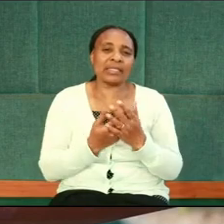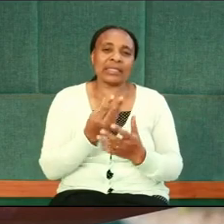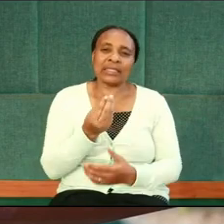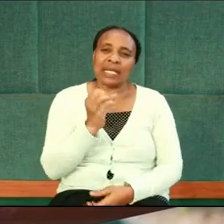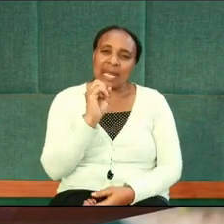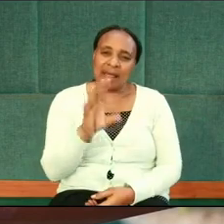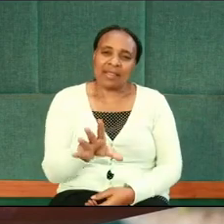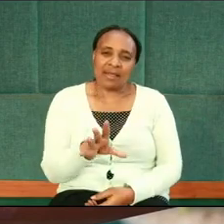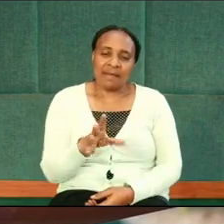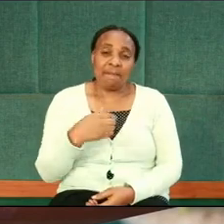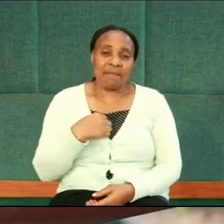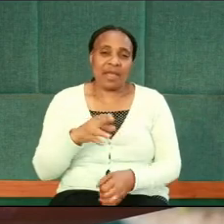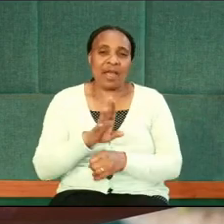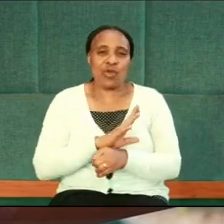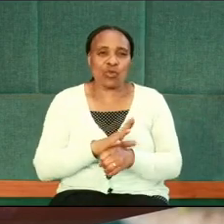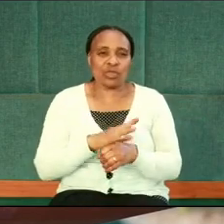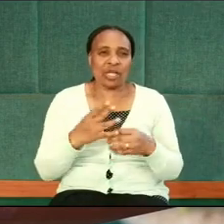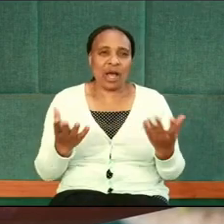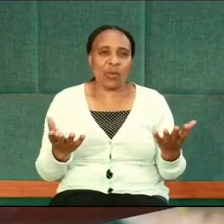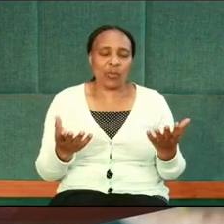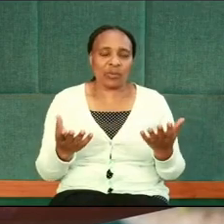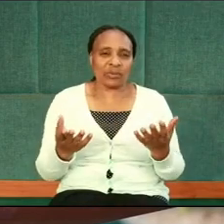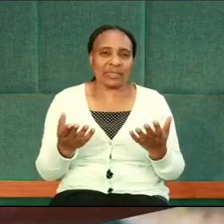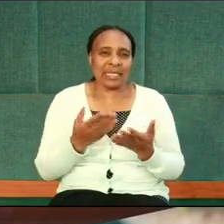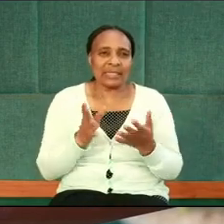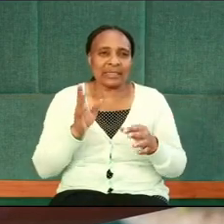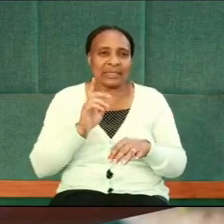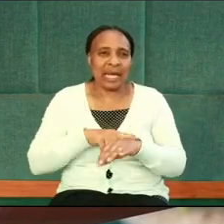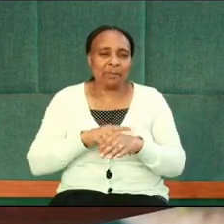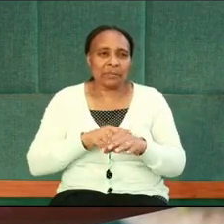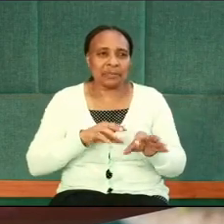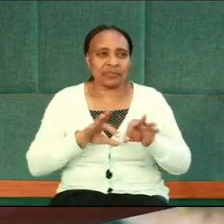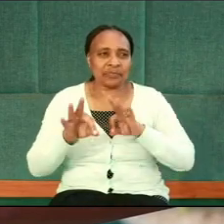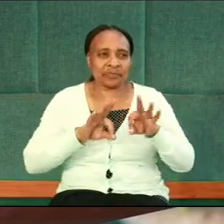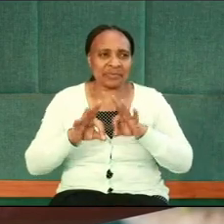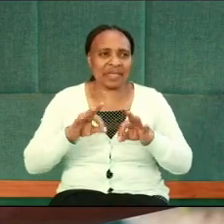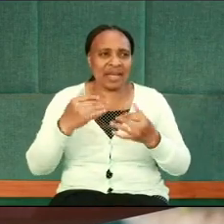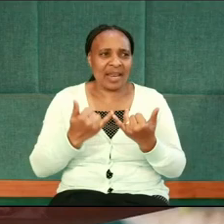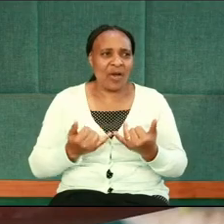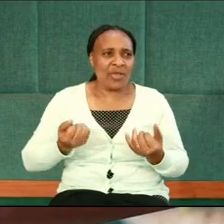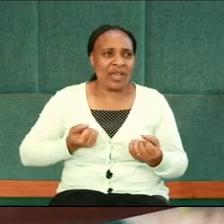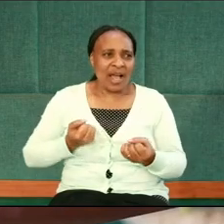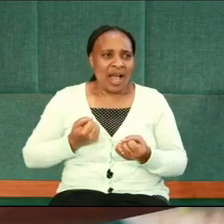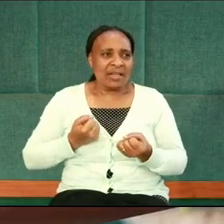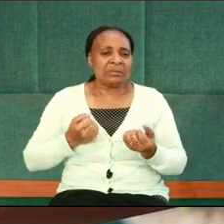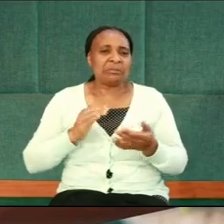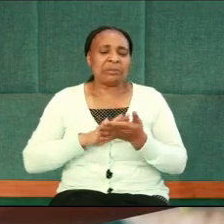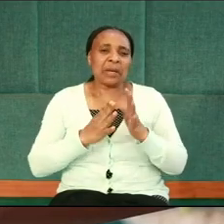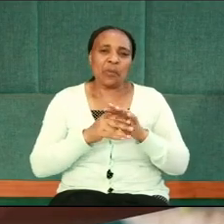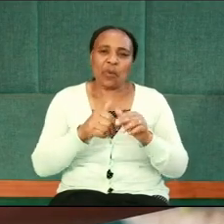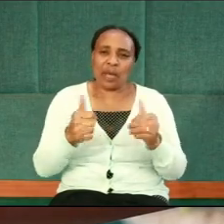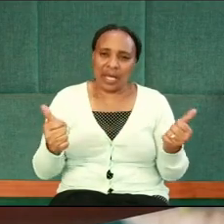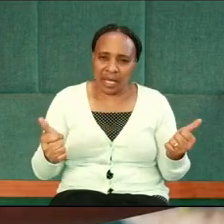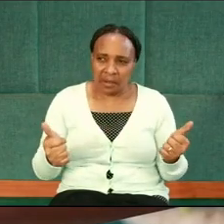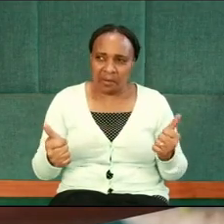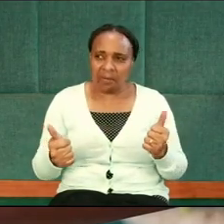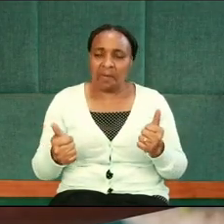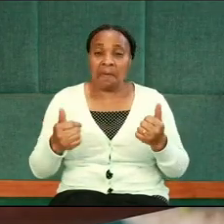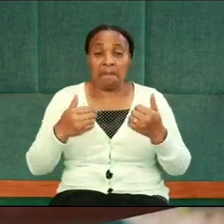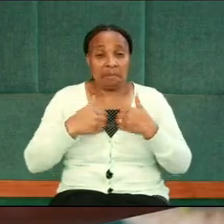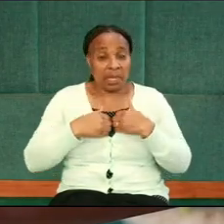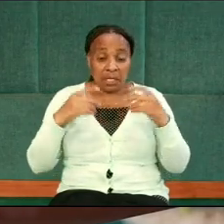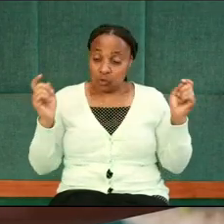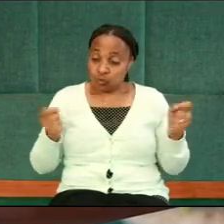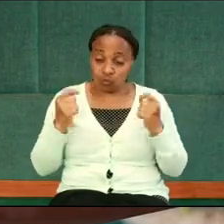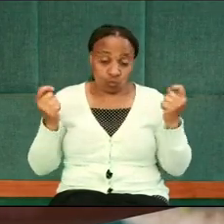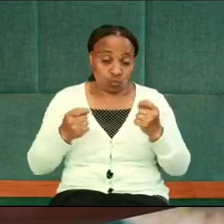I used what we call ECT. At the time, I would explain. And the girl got well. So I sat down and I said, I am not a